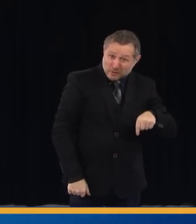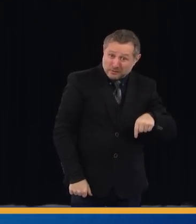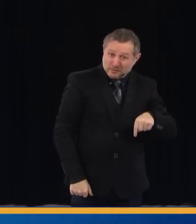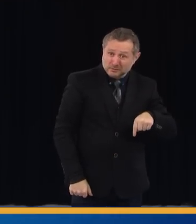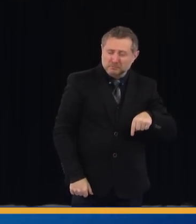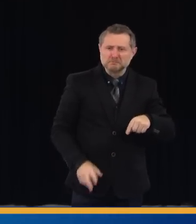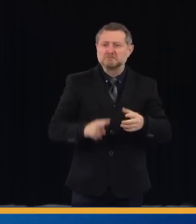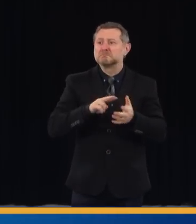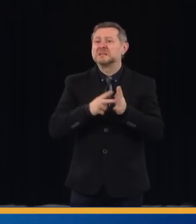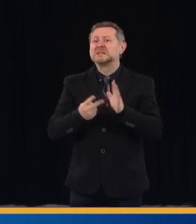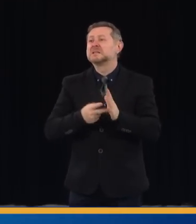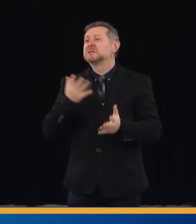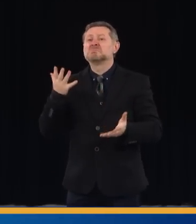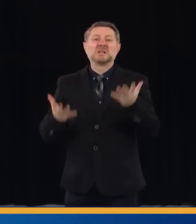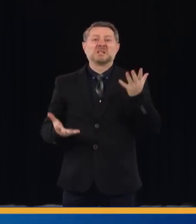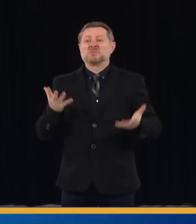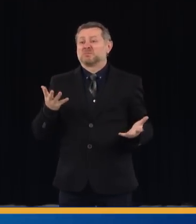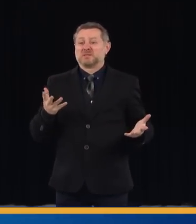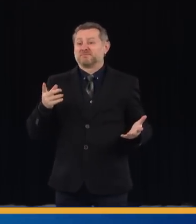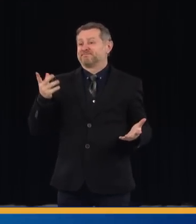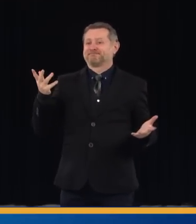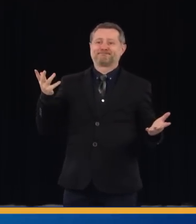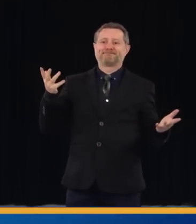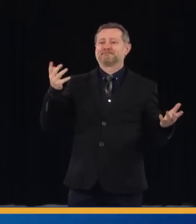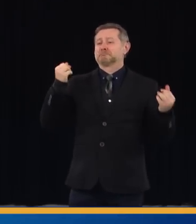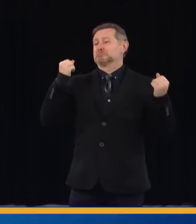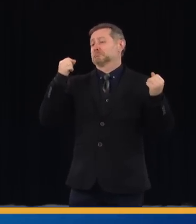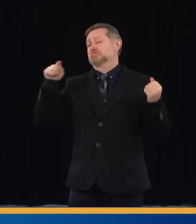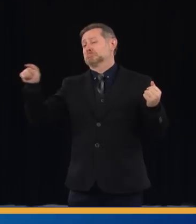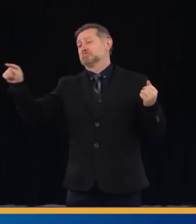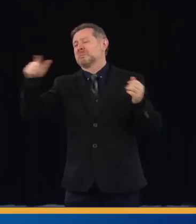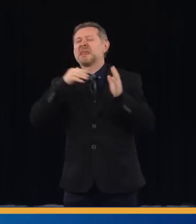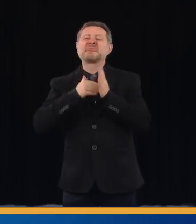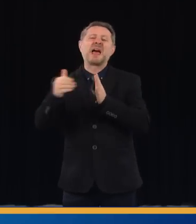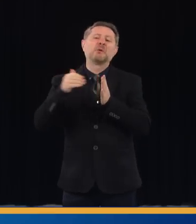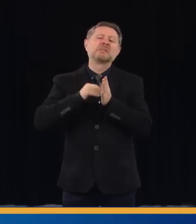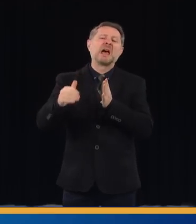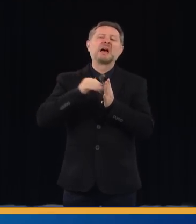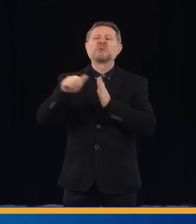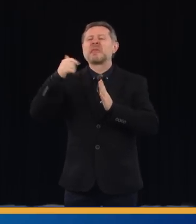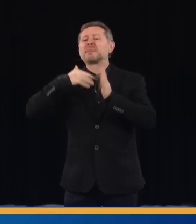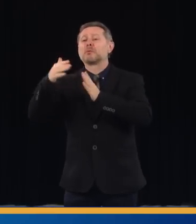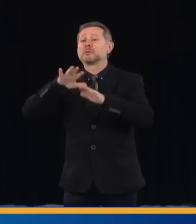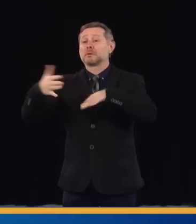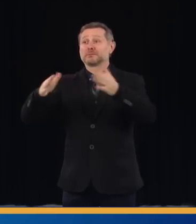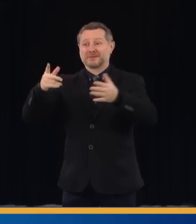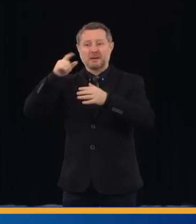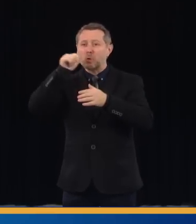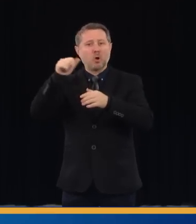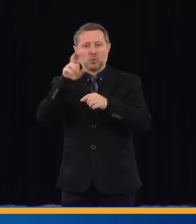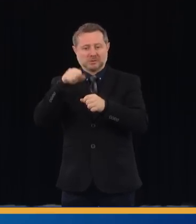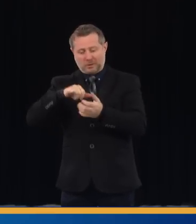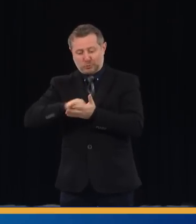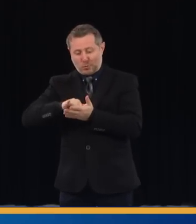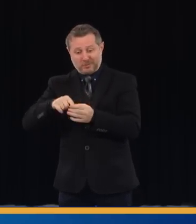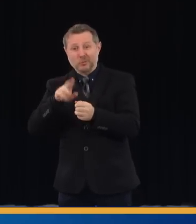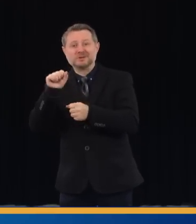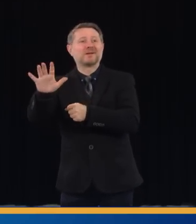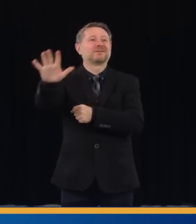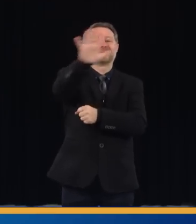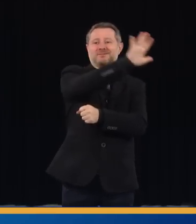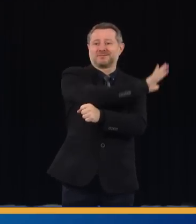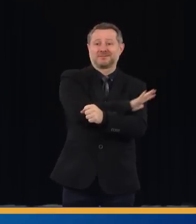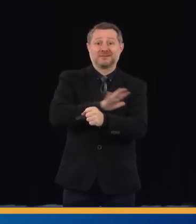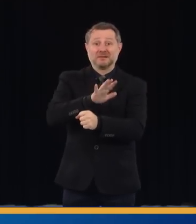have tens of thousands of deaths outside of New York. So to the extent people watch their nightly news